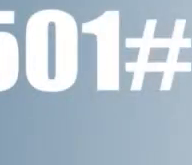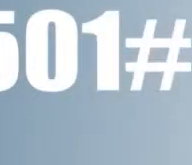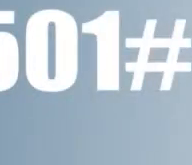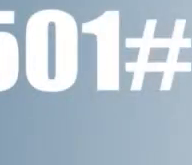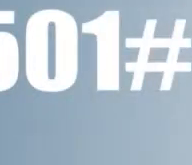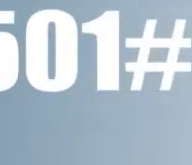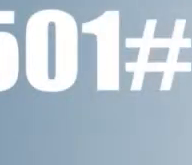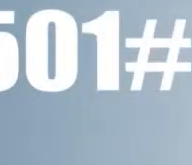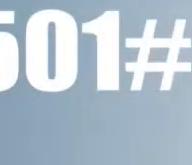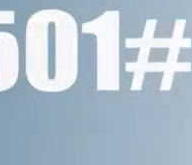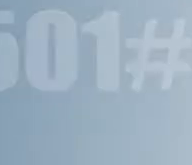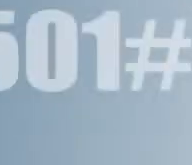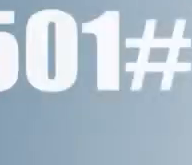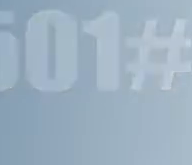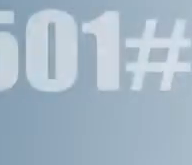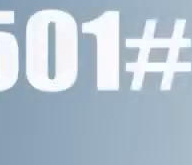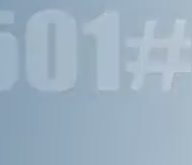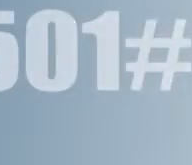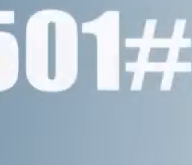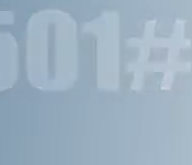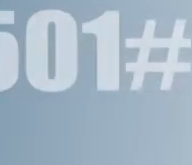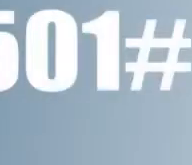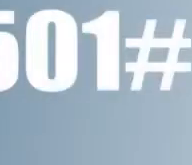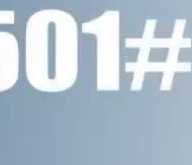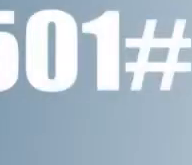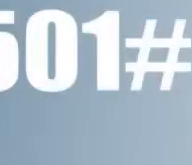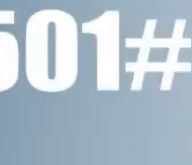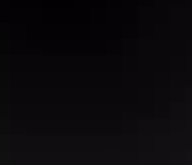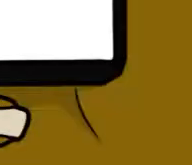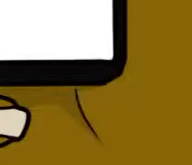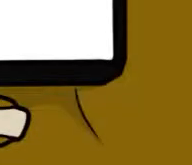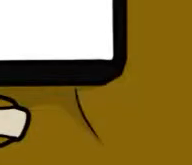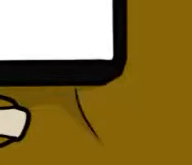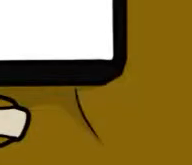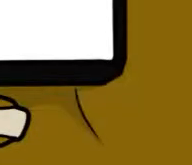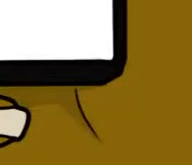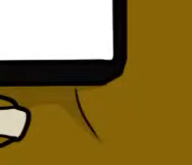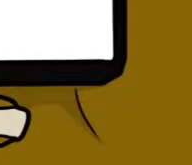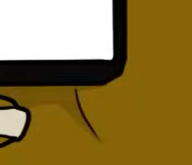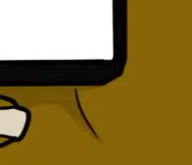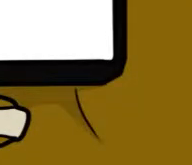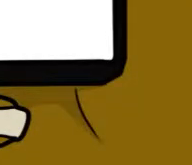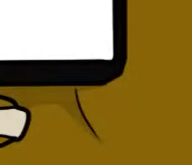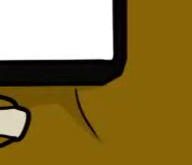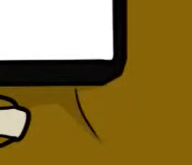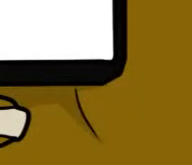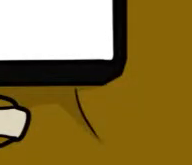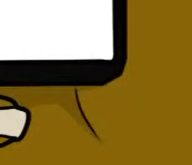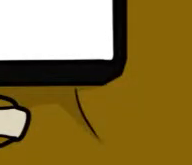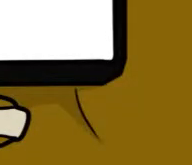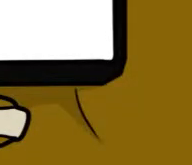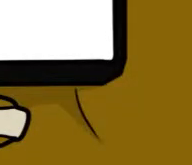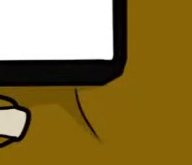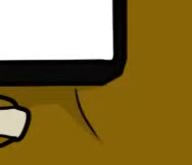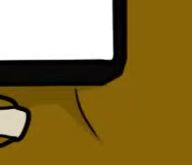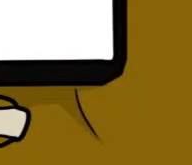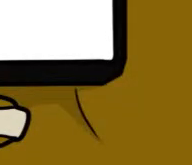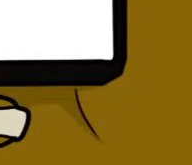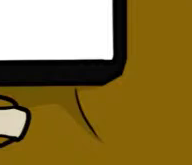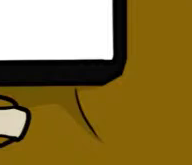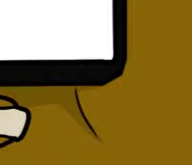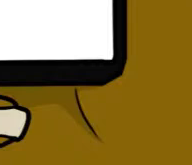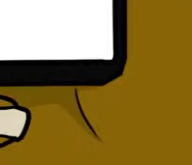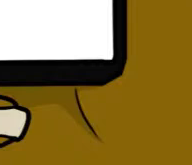sifanikiwi. Naishi kama lofa mlala hoi, kabwela au madongo pomo. Pata msubiri Mungu kama skiza tune, bonyeza